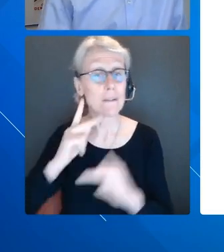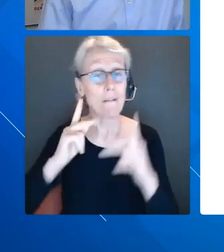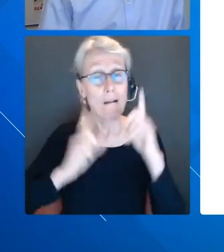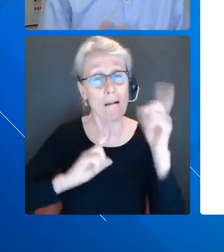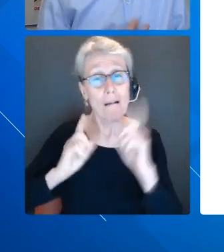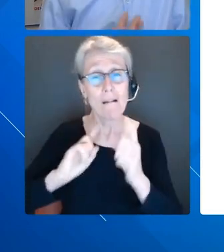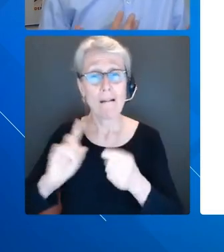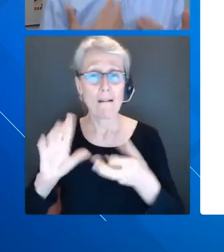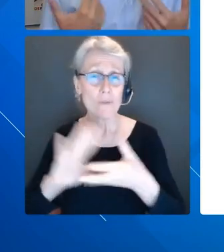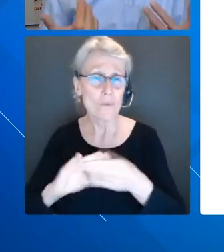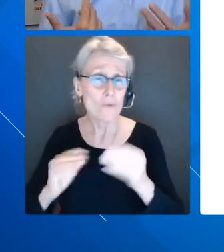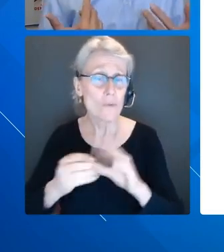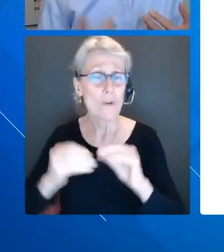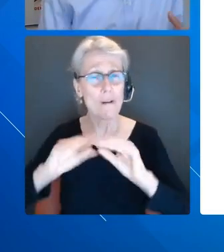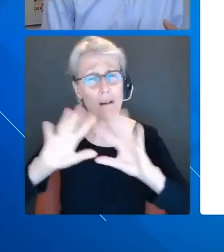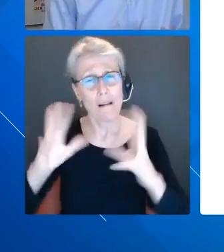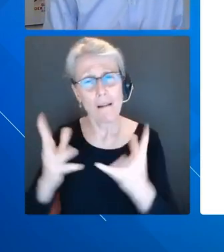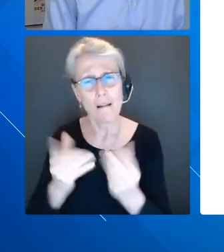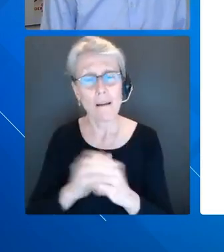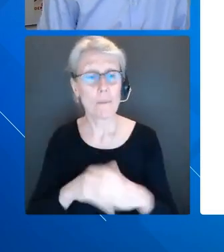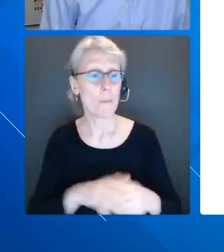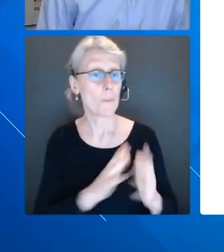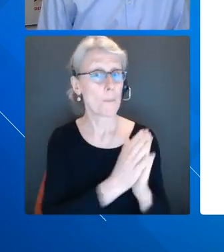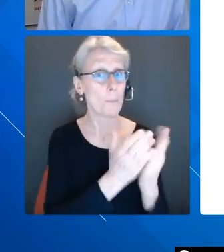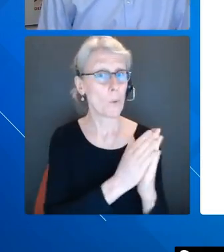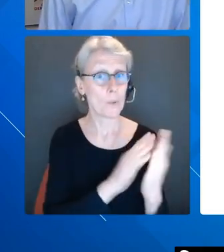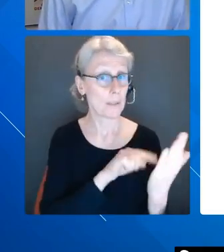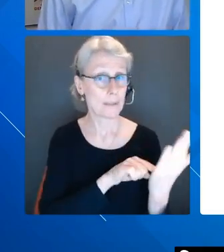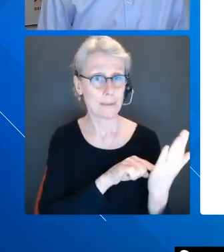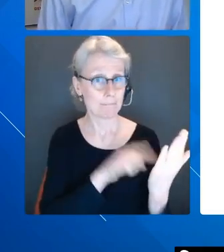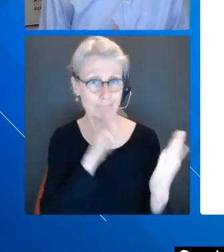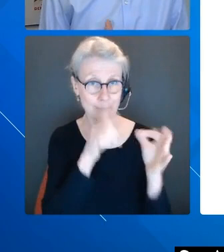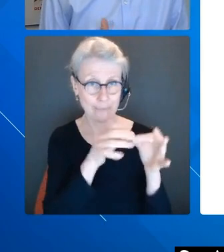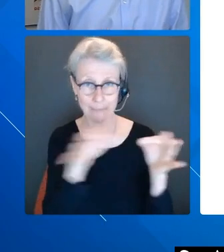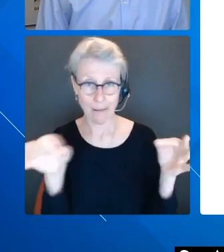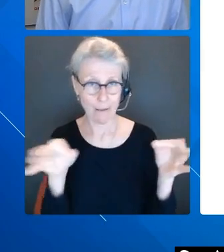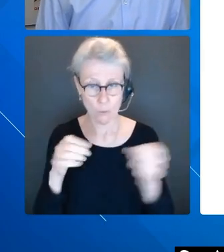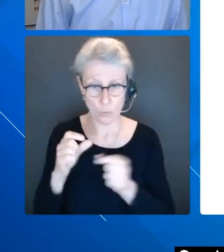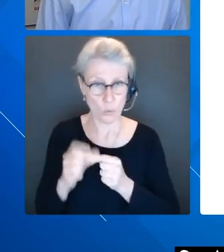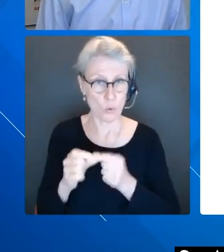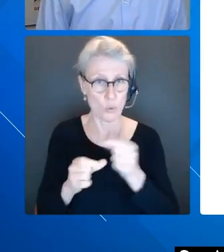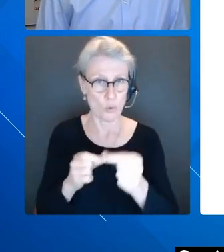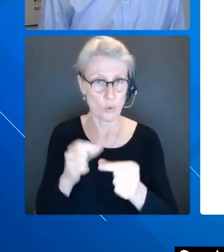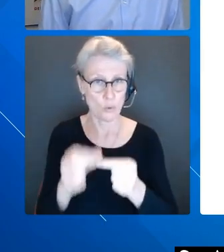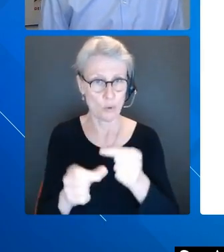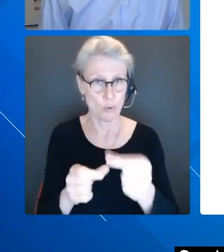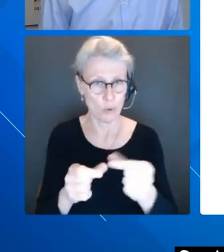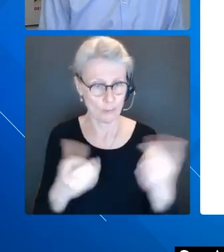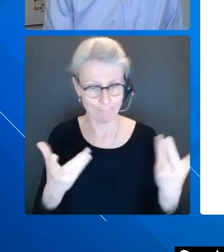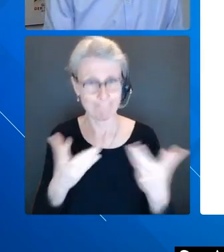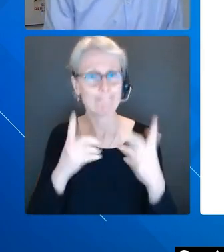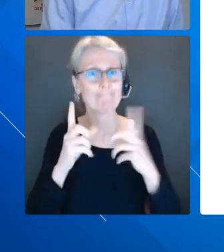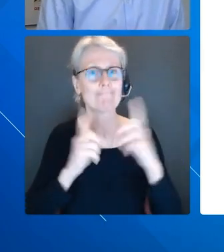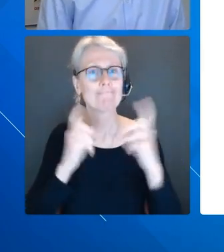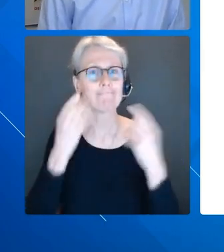That book is kind of just the words. You have to leave it up to yourself. So AI captions are good and getting better as they